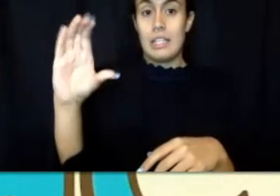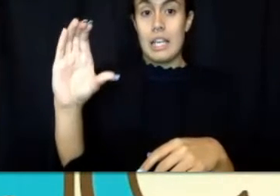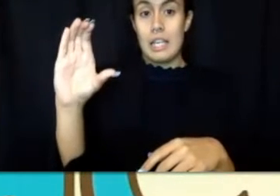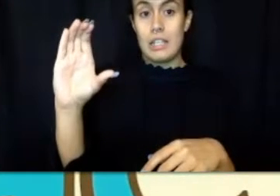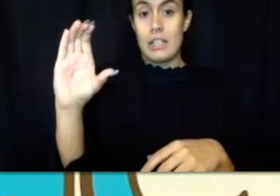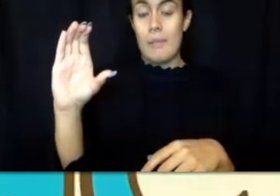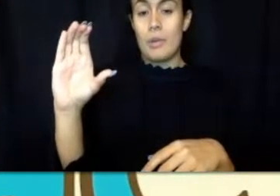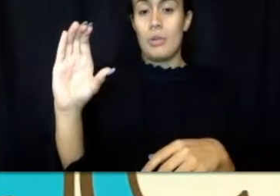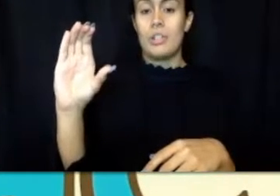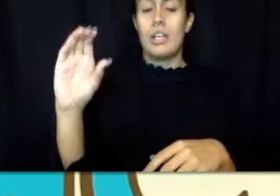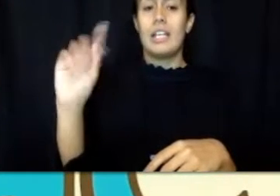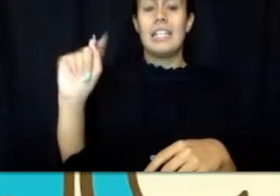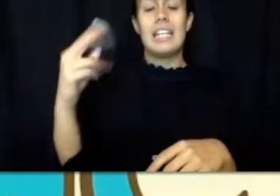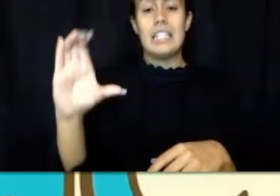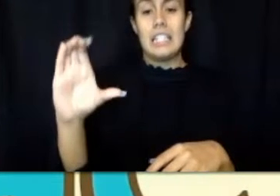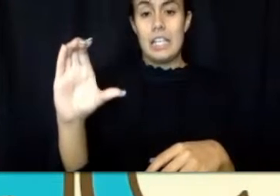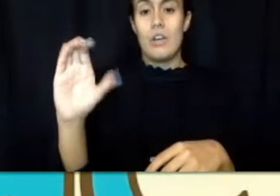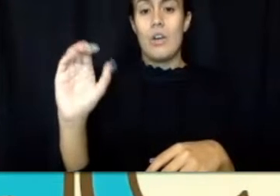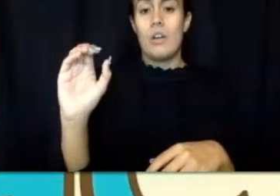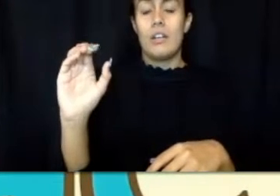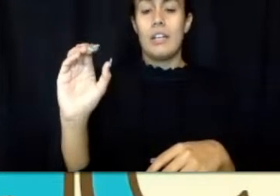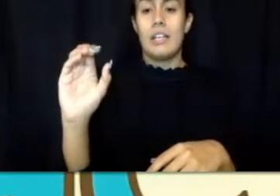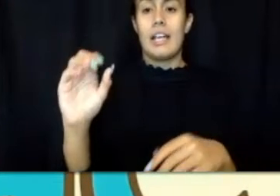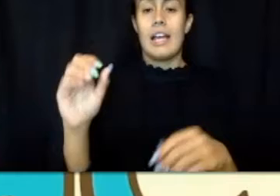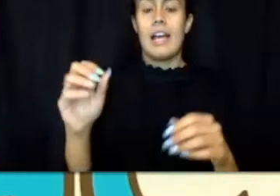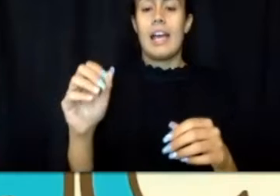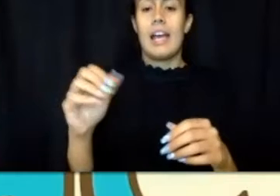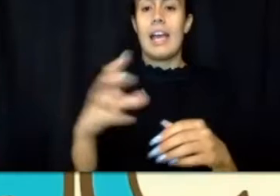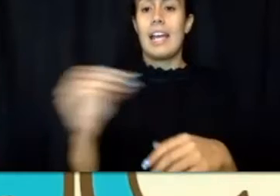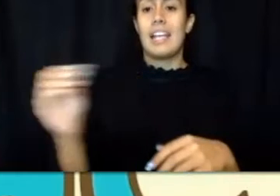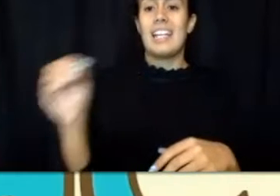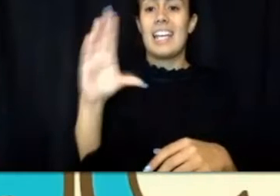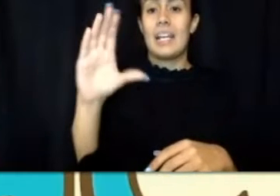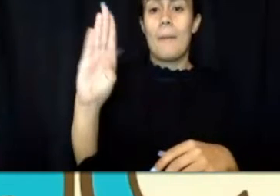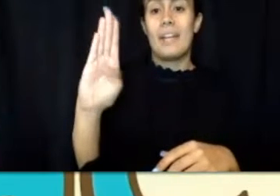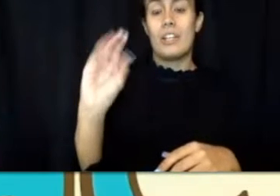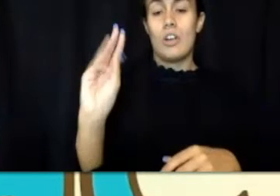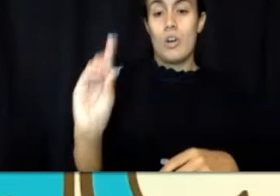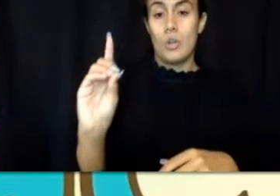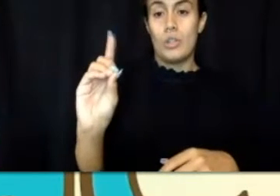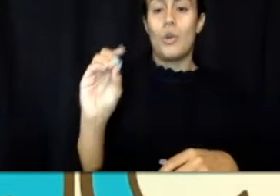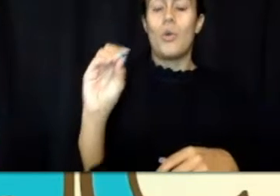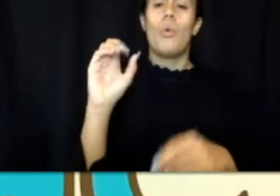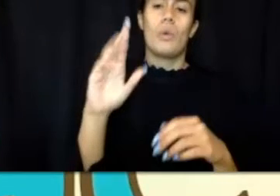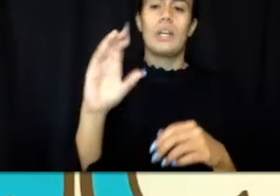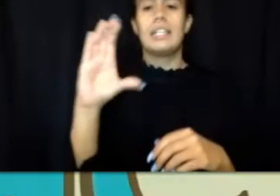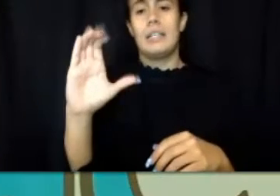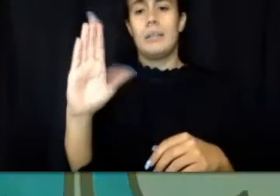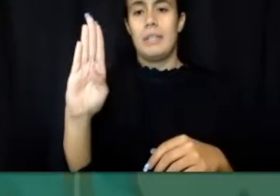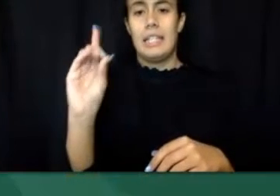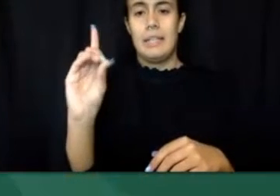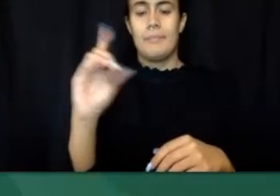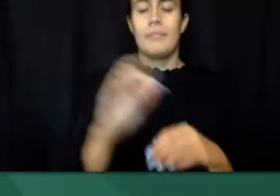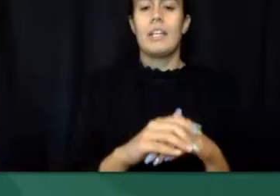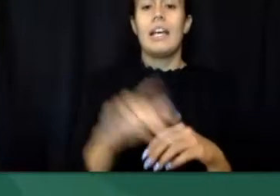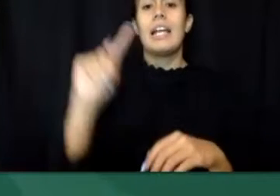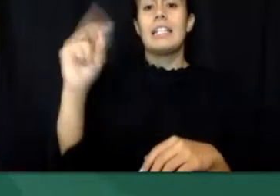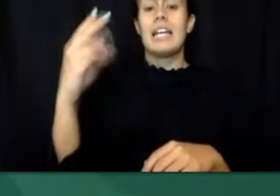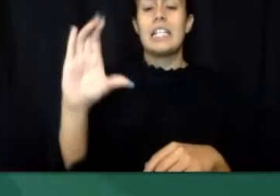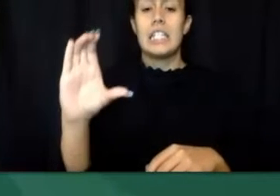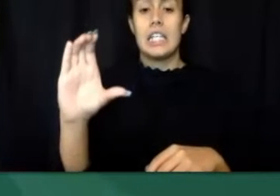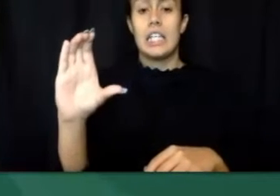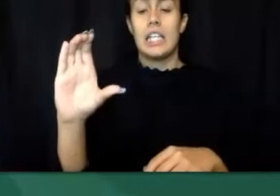tetrahydrocannabinol, or THC, and cannabidiol, or CBD.